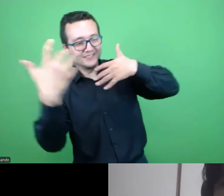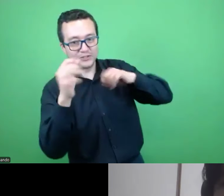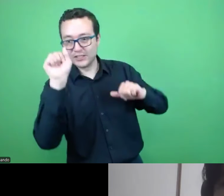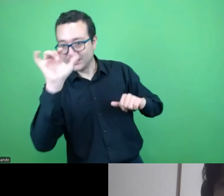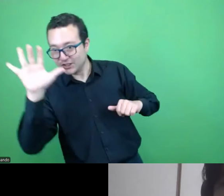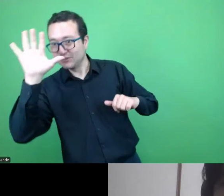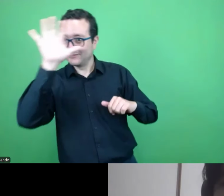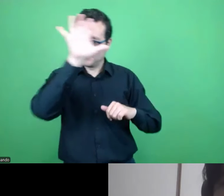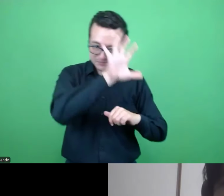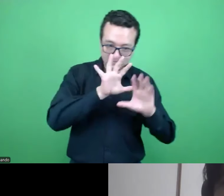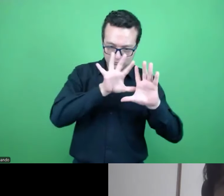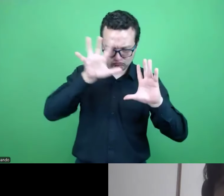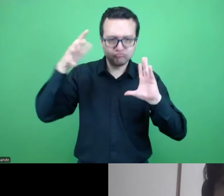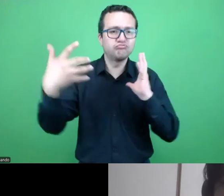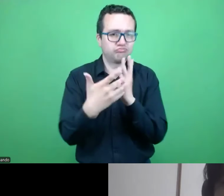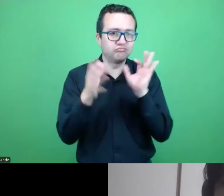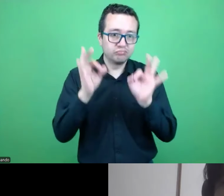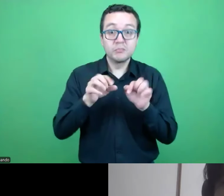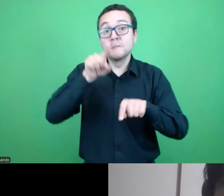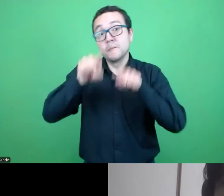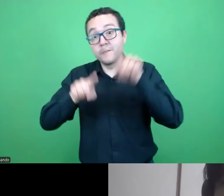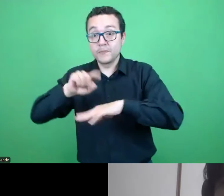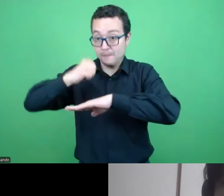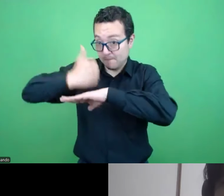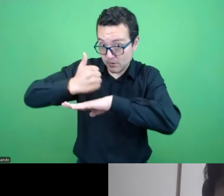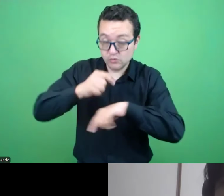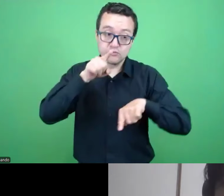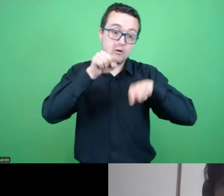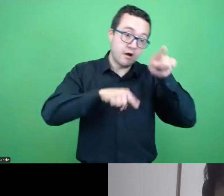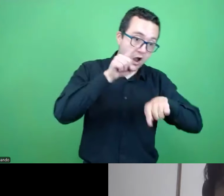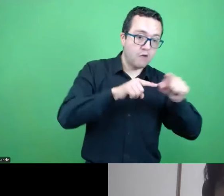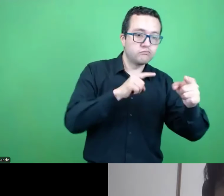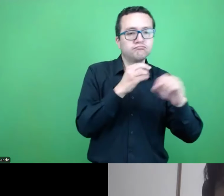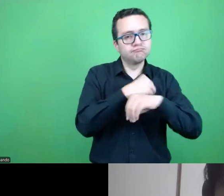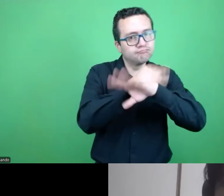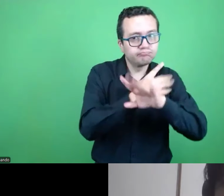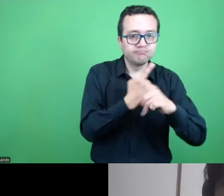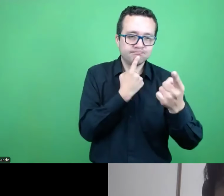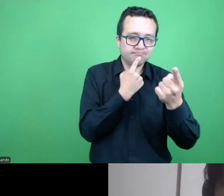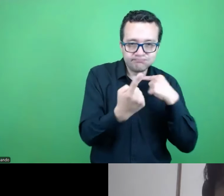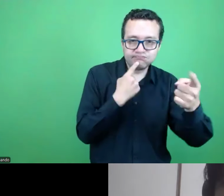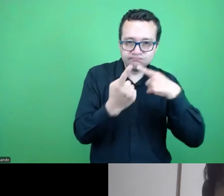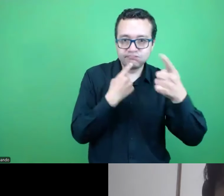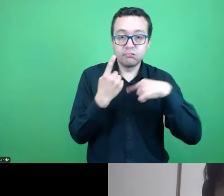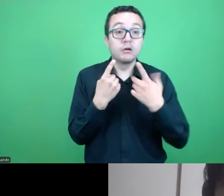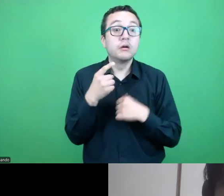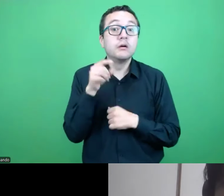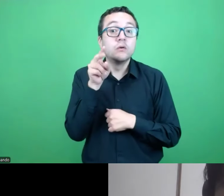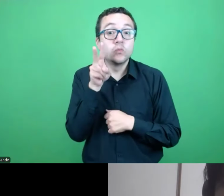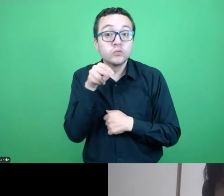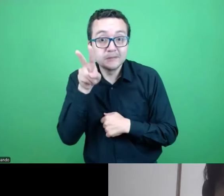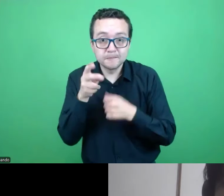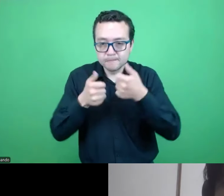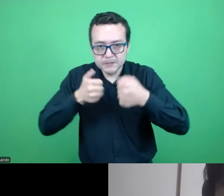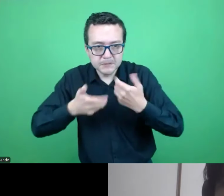lot of discussions happened via WhatsApp groups that were created at the regional level. So